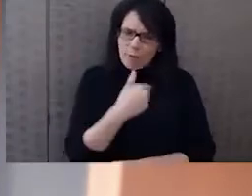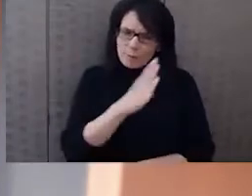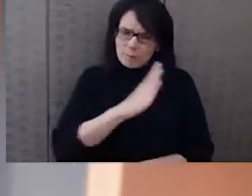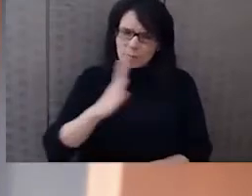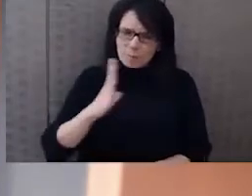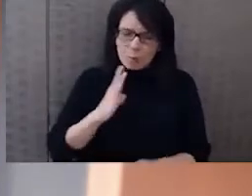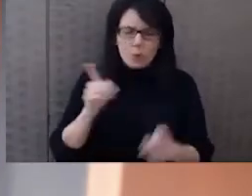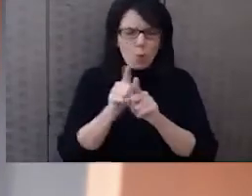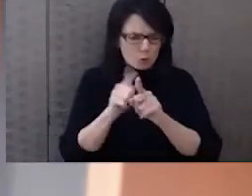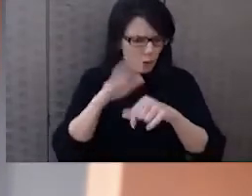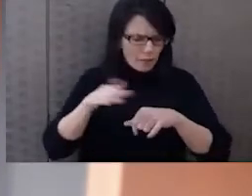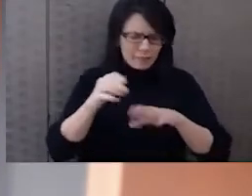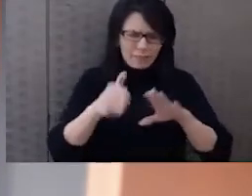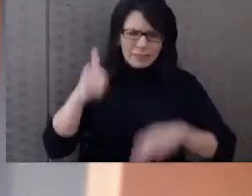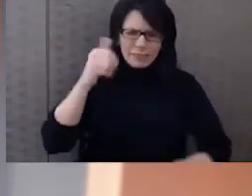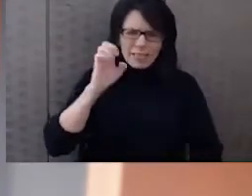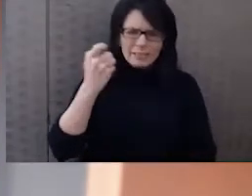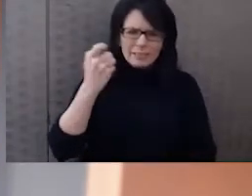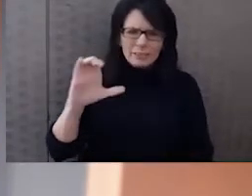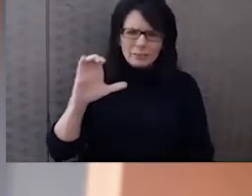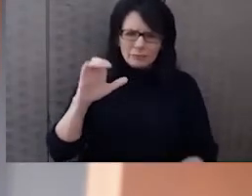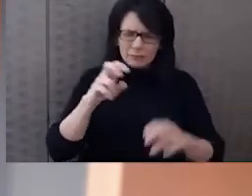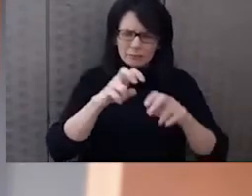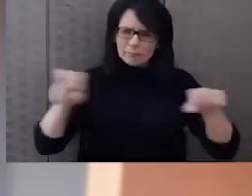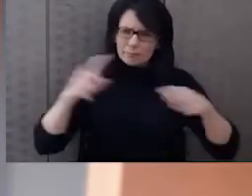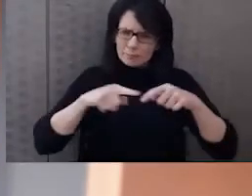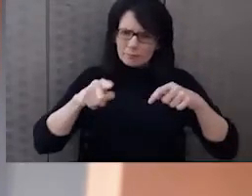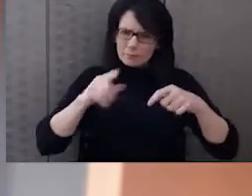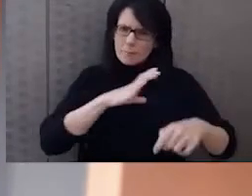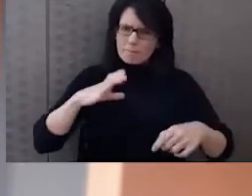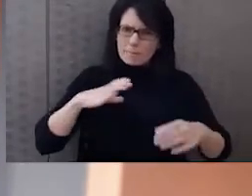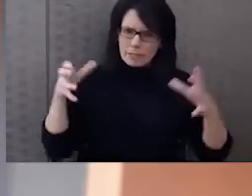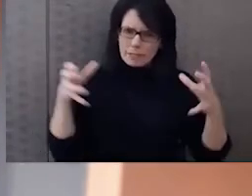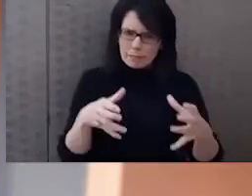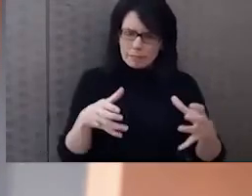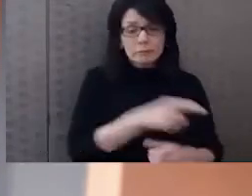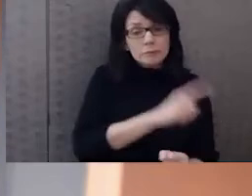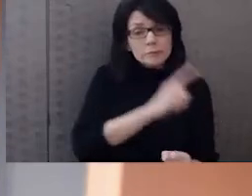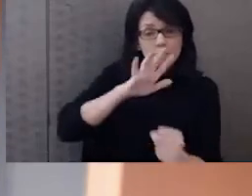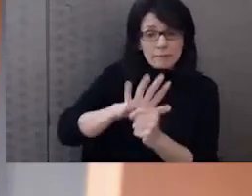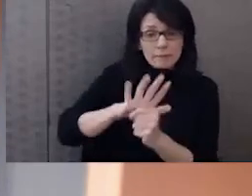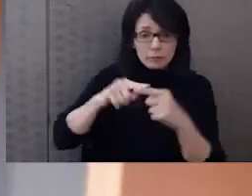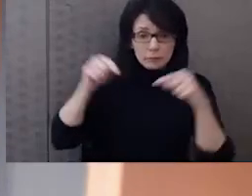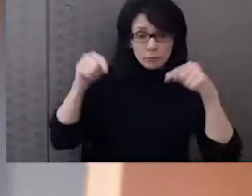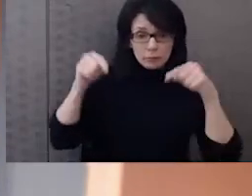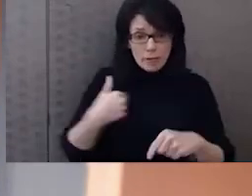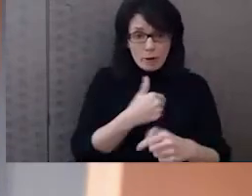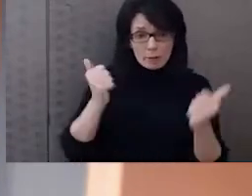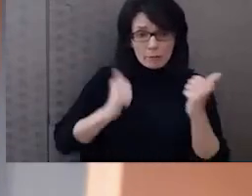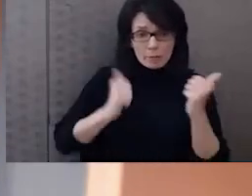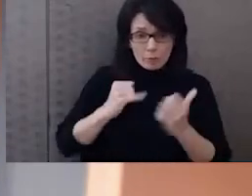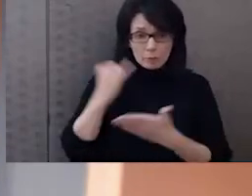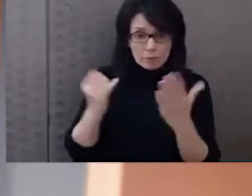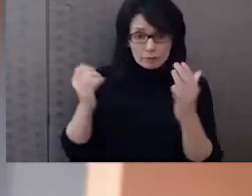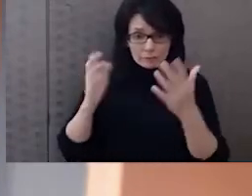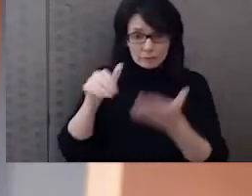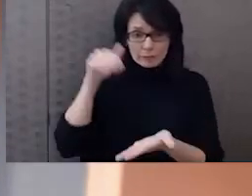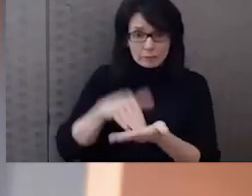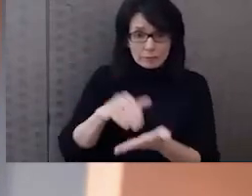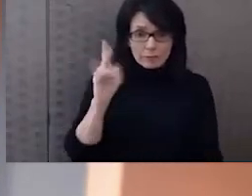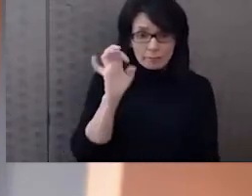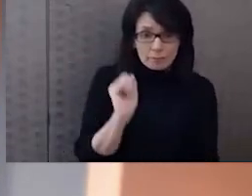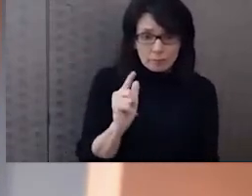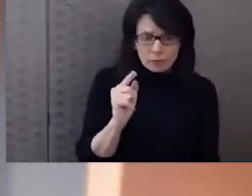her commitment to the Kimmel is so marvelous that when I was asked to introduce, I embraced this